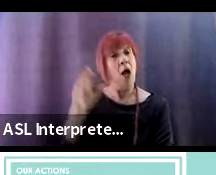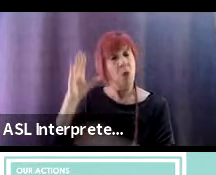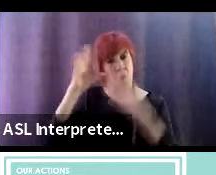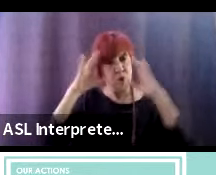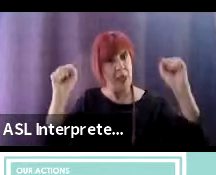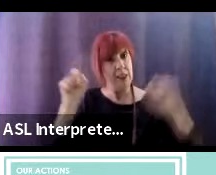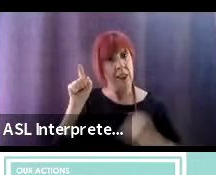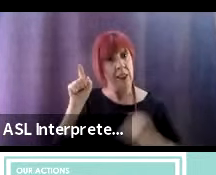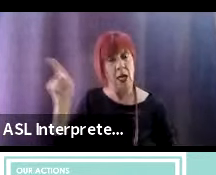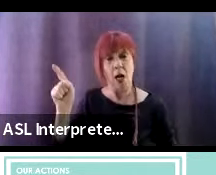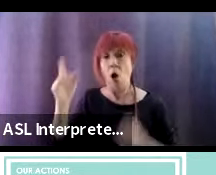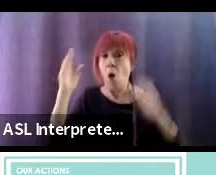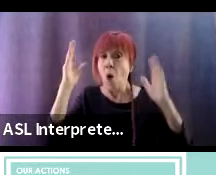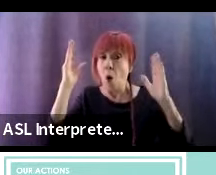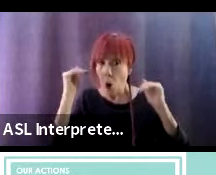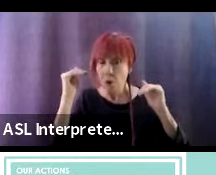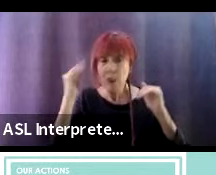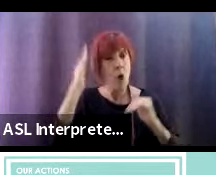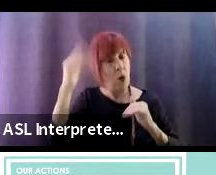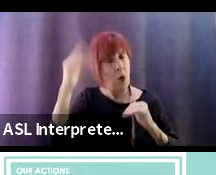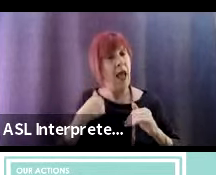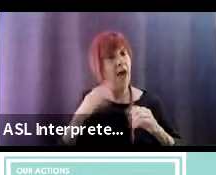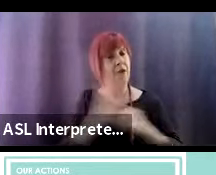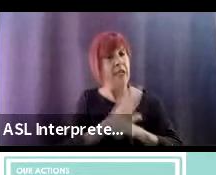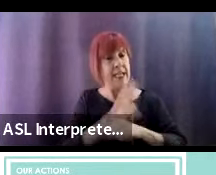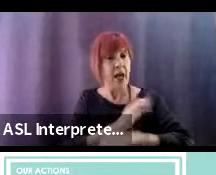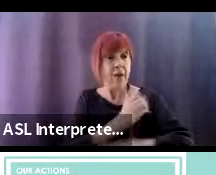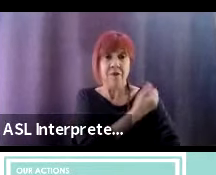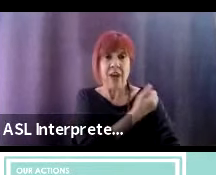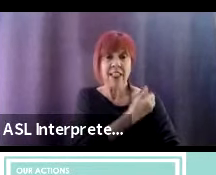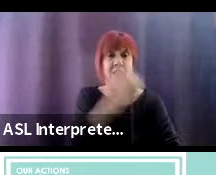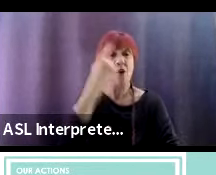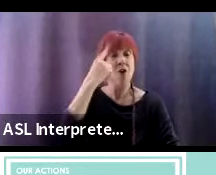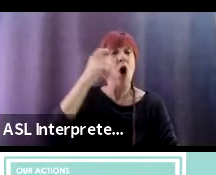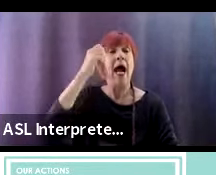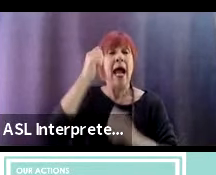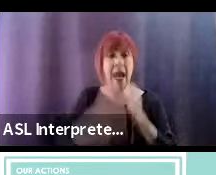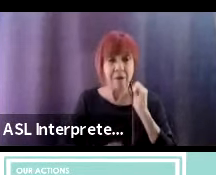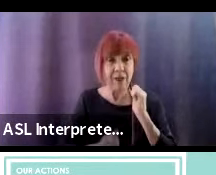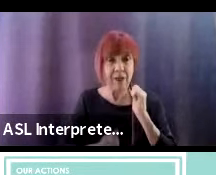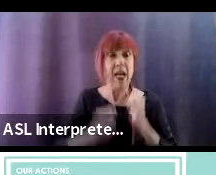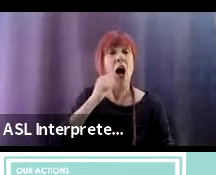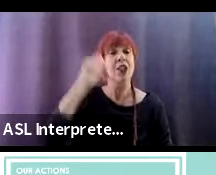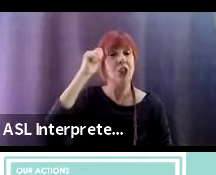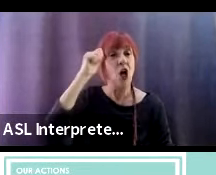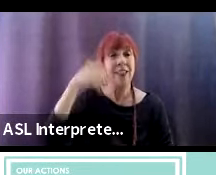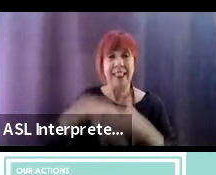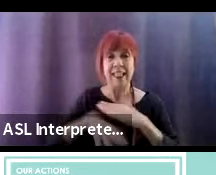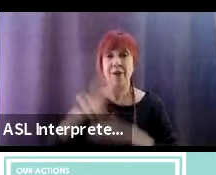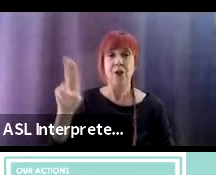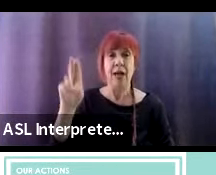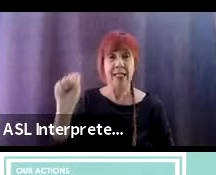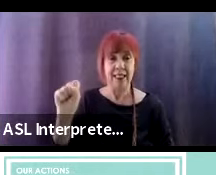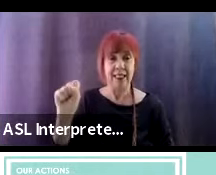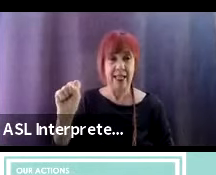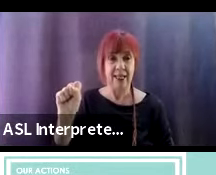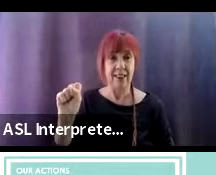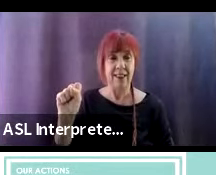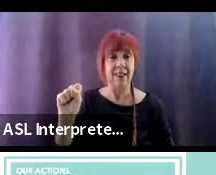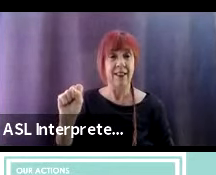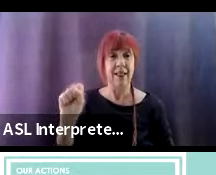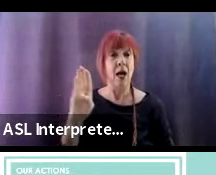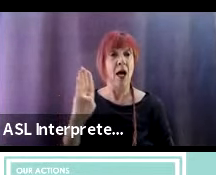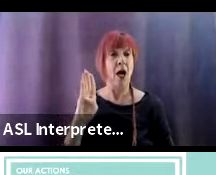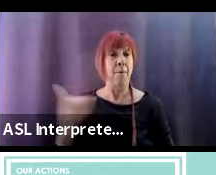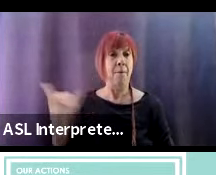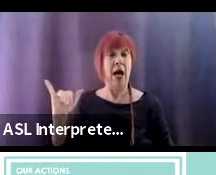anticipates that we will have enough supply for every adult in the United States